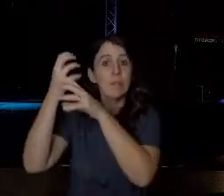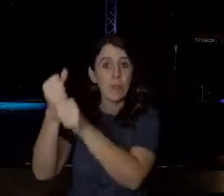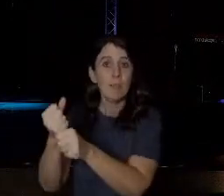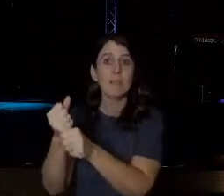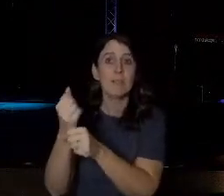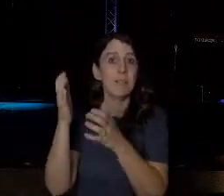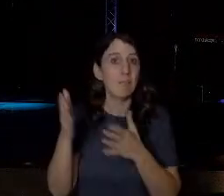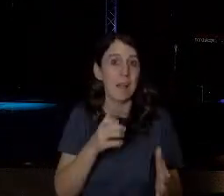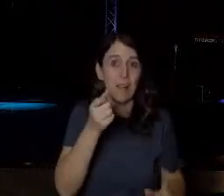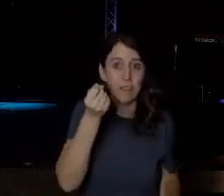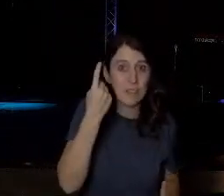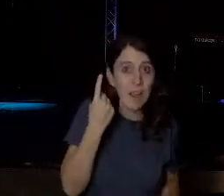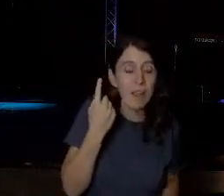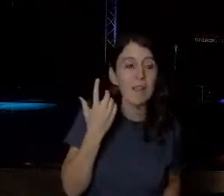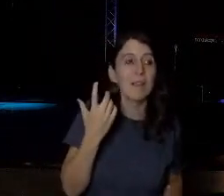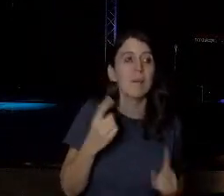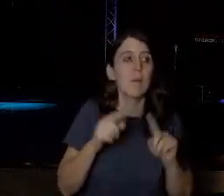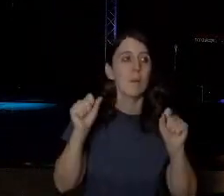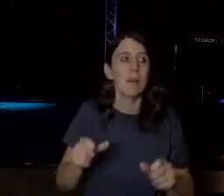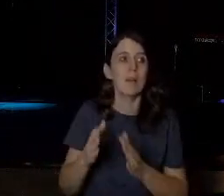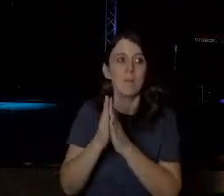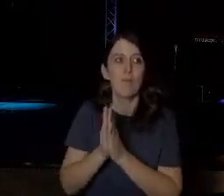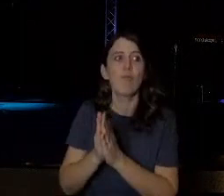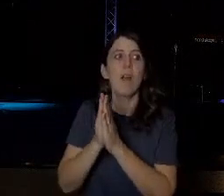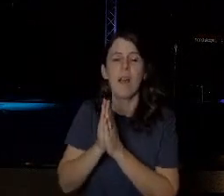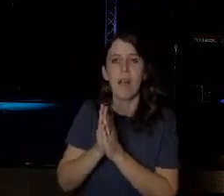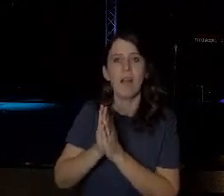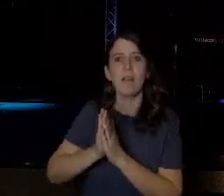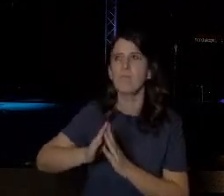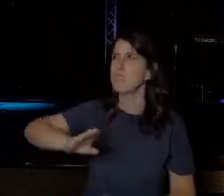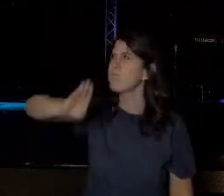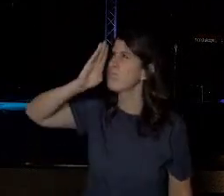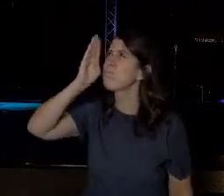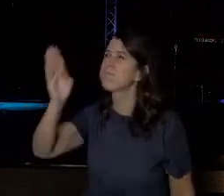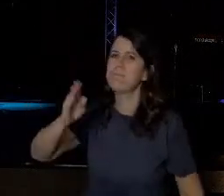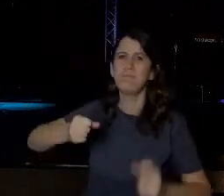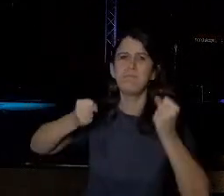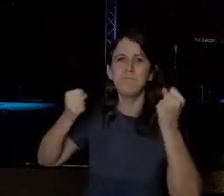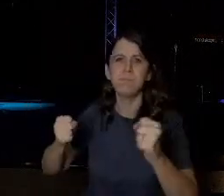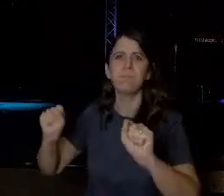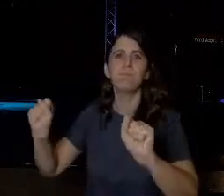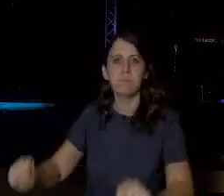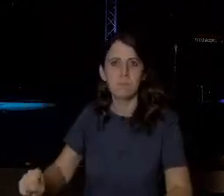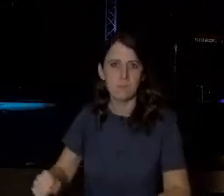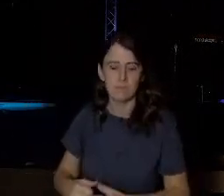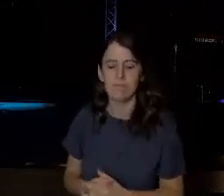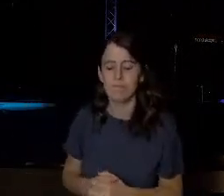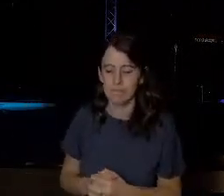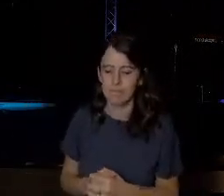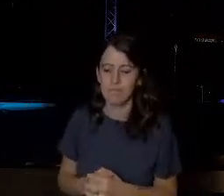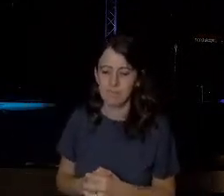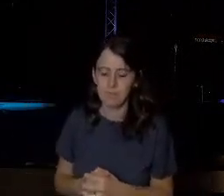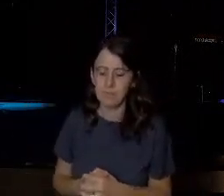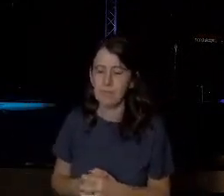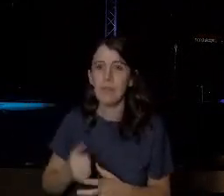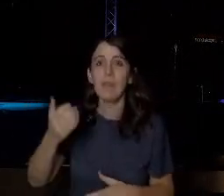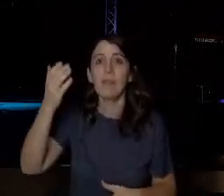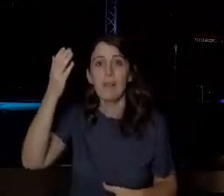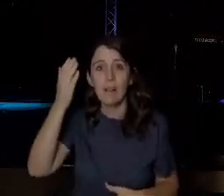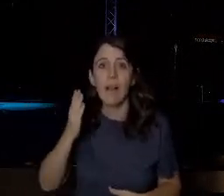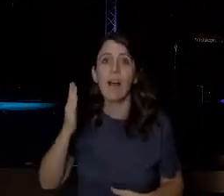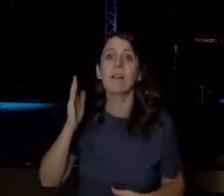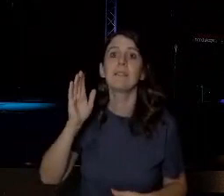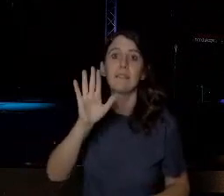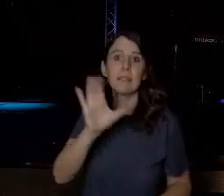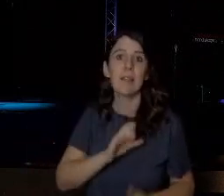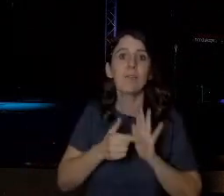plan doesn't make sense, but we can begin to pray some really big, bold prayers, because God is who he says he is,